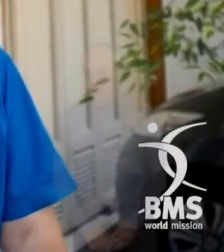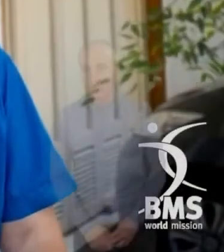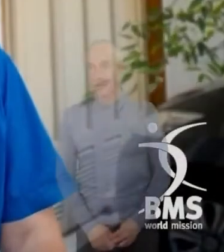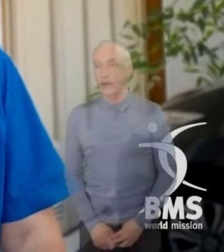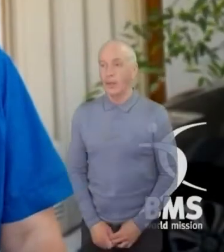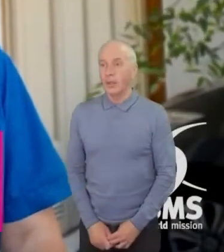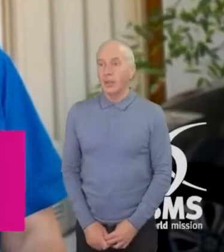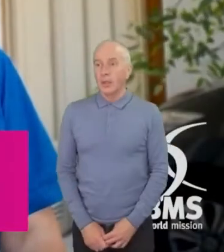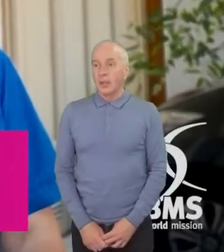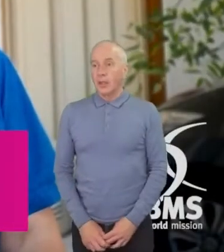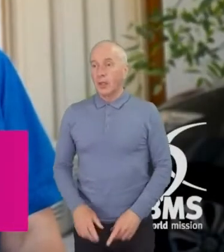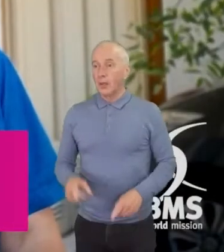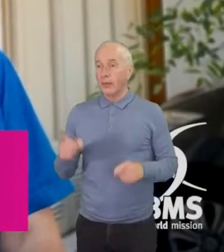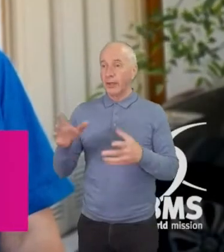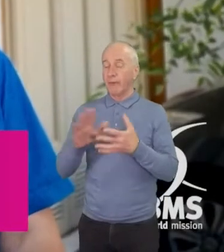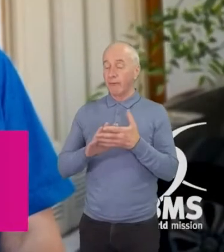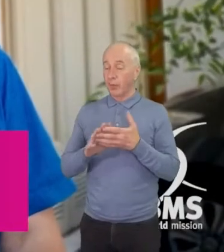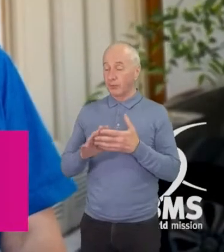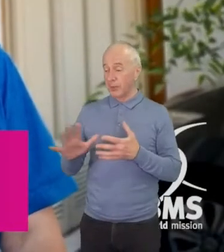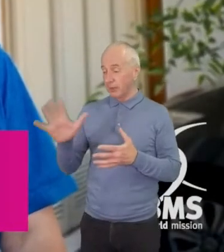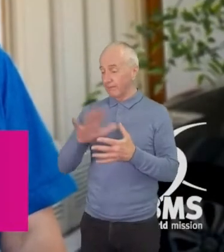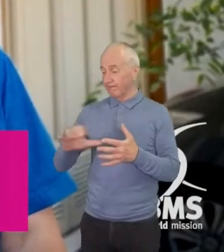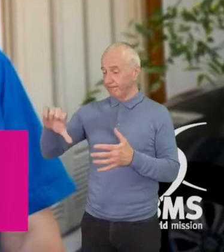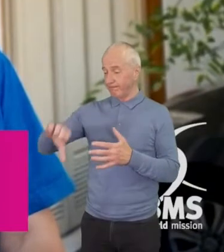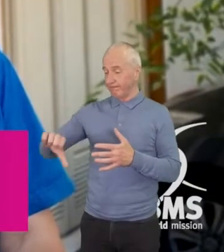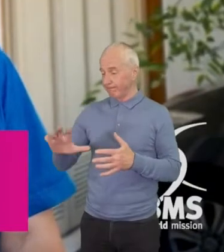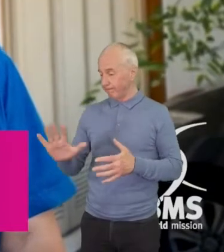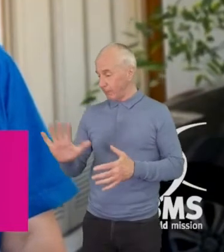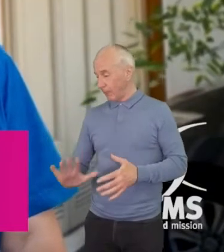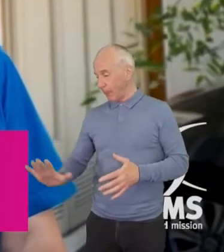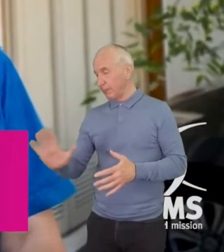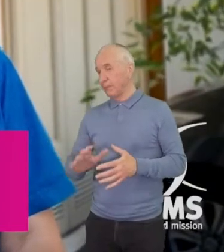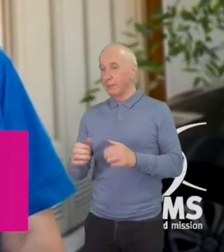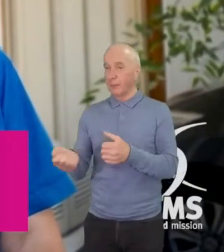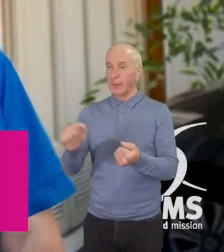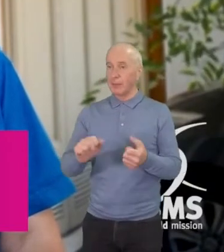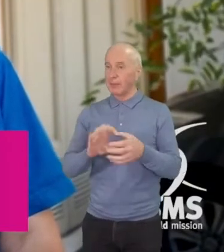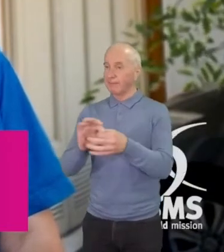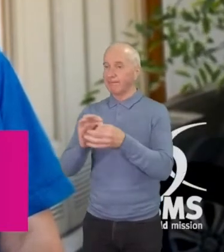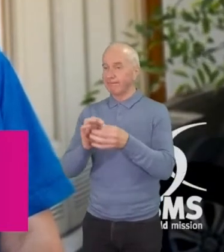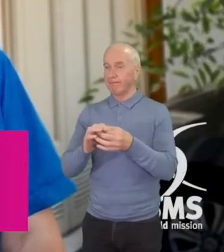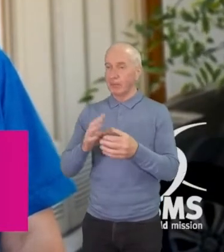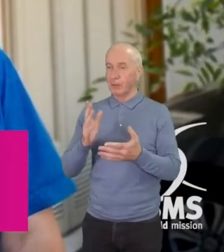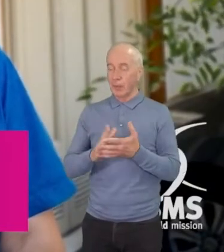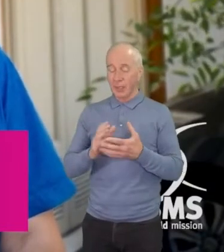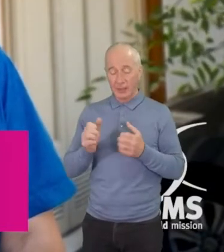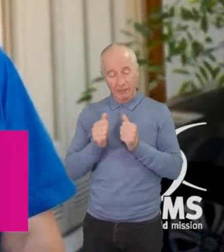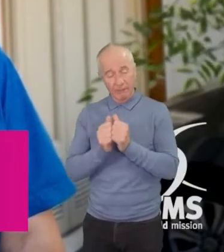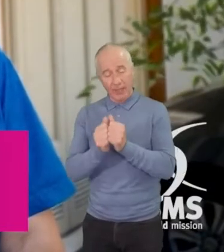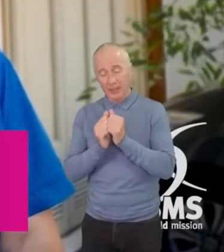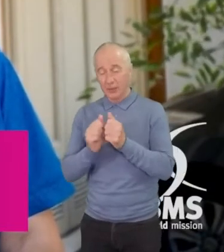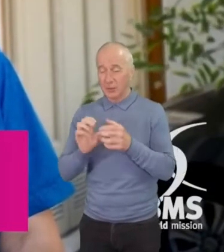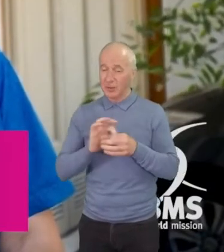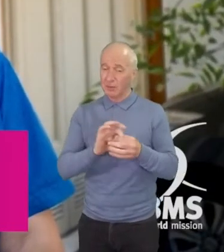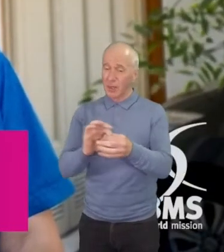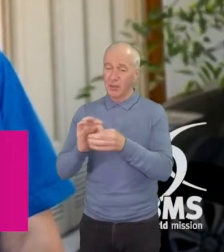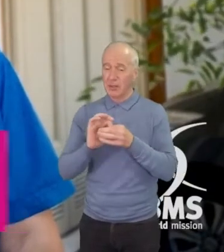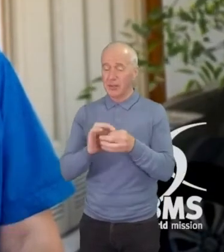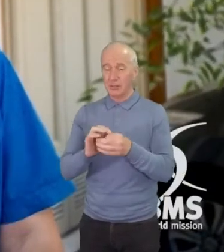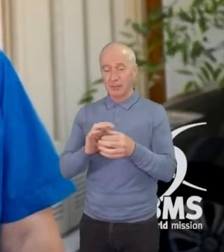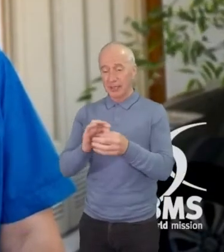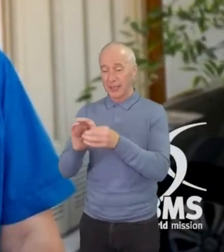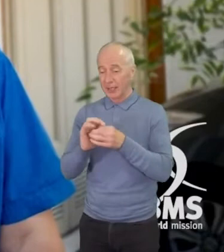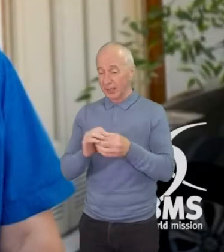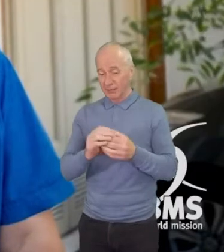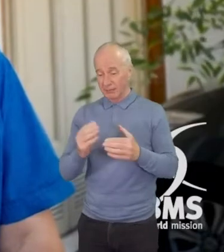Greetings from the Asia Pacific Baptist Federation. We value the partnership that we have together, working alongside